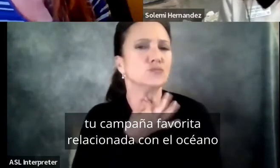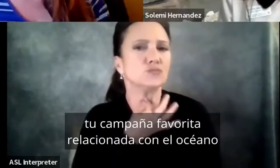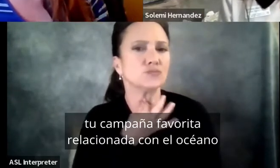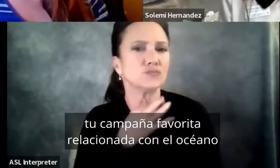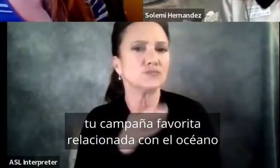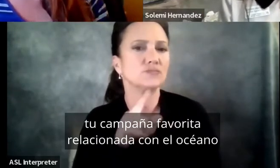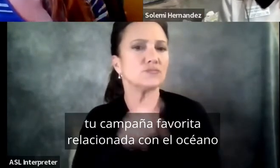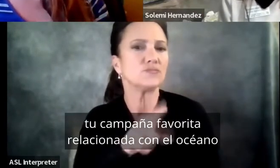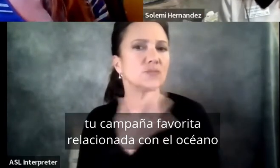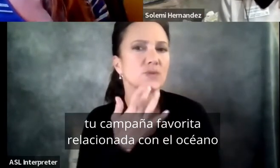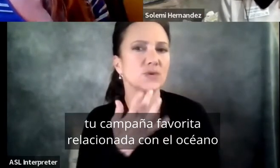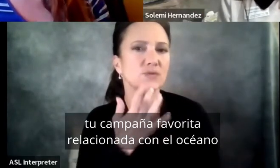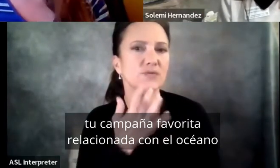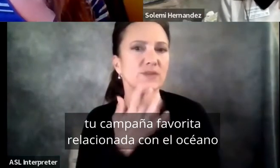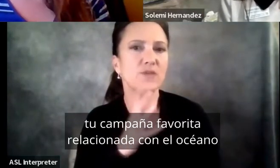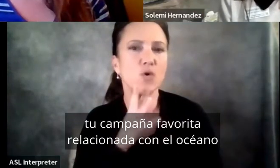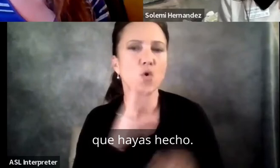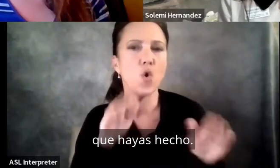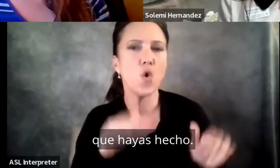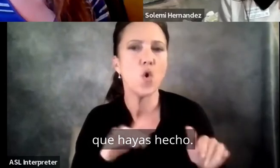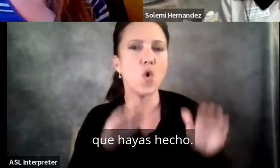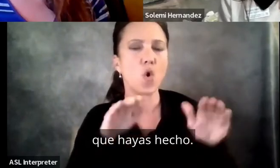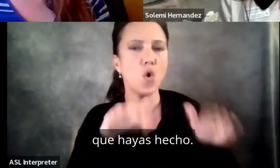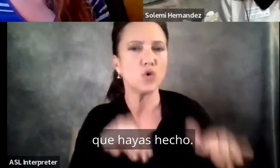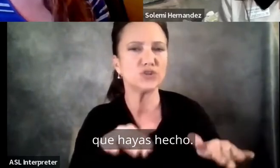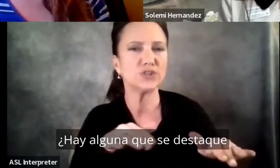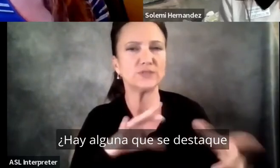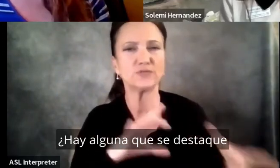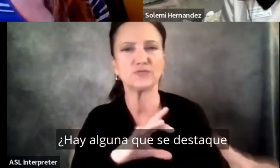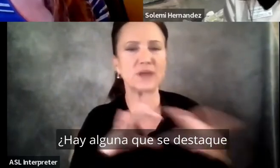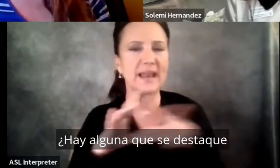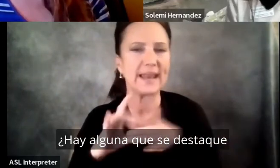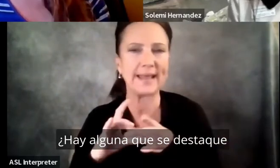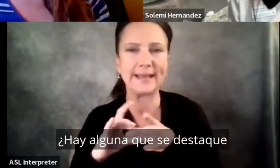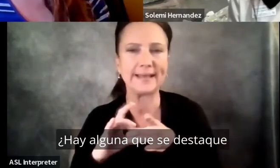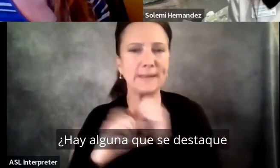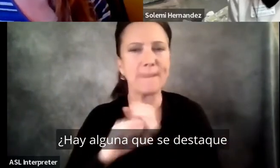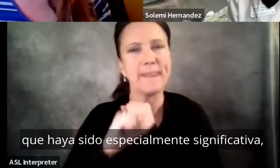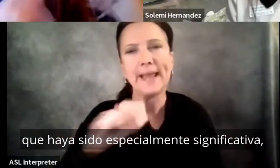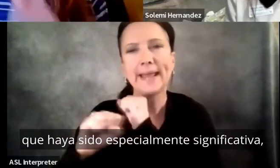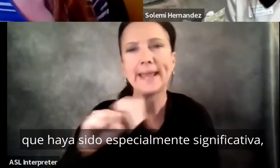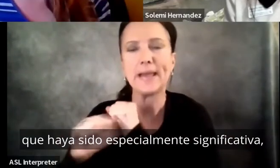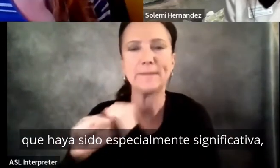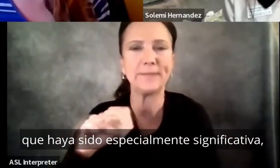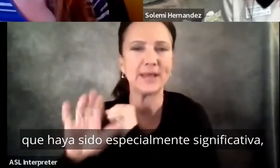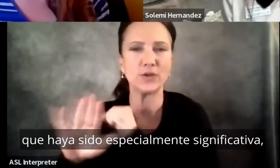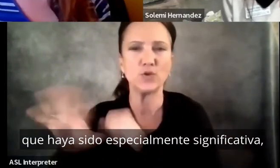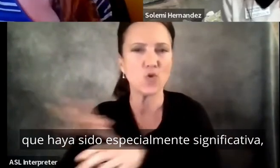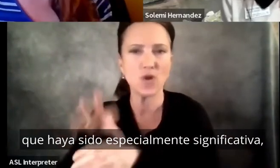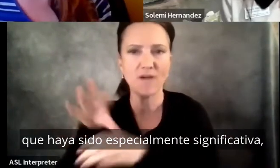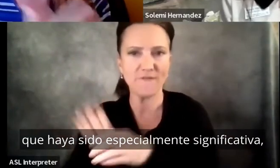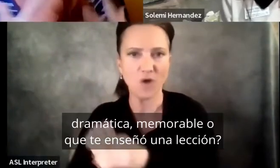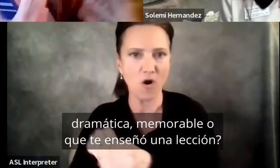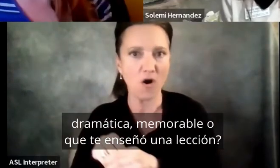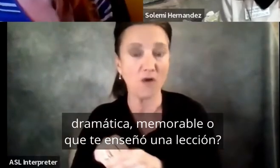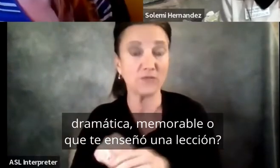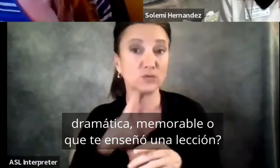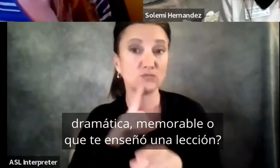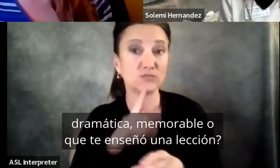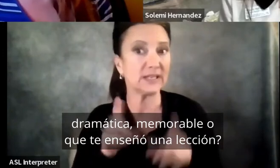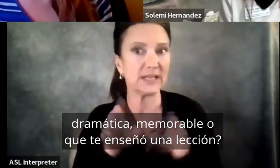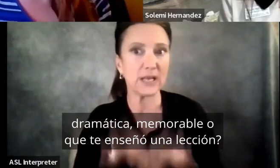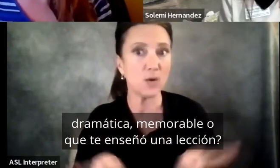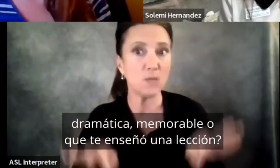your favorite ocean related campaign that you've done. Is there one that stands out that was especially meaningful,